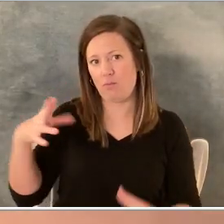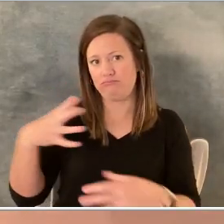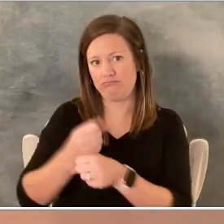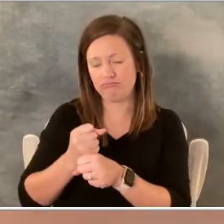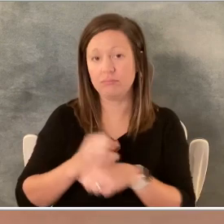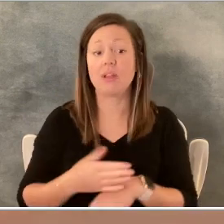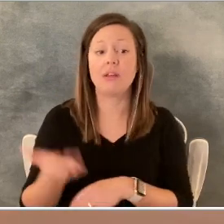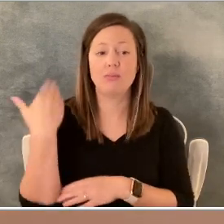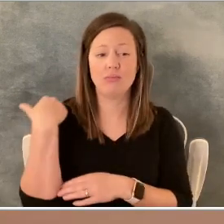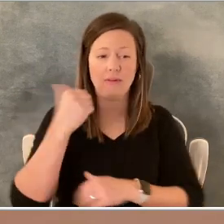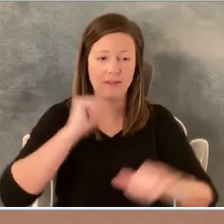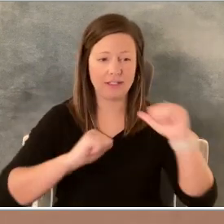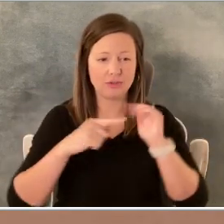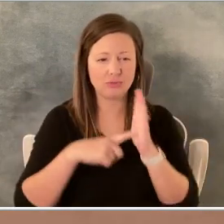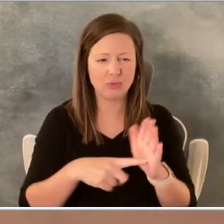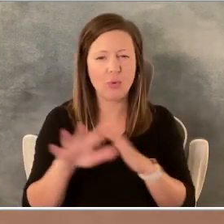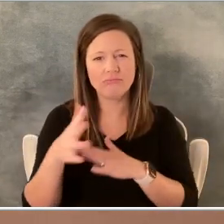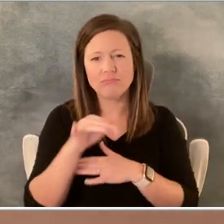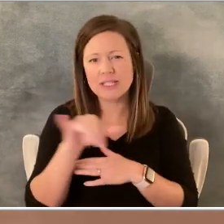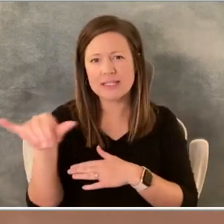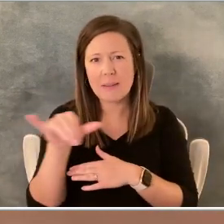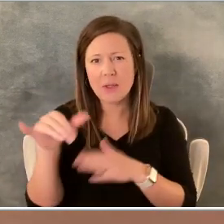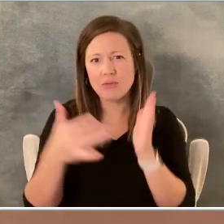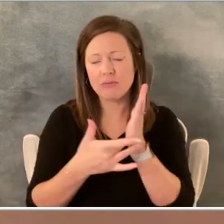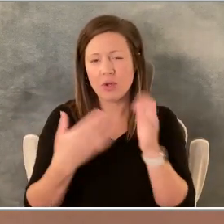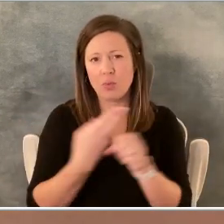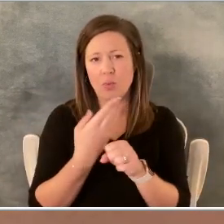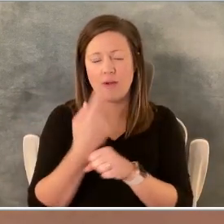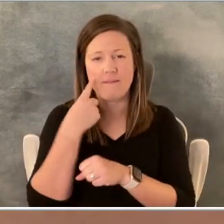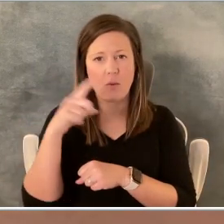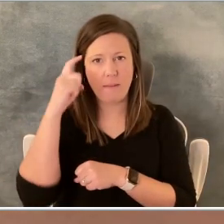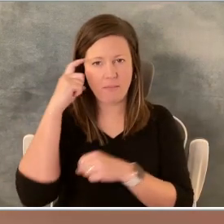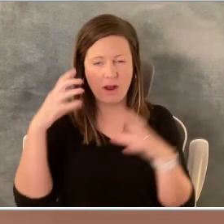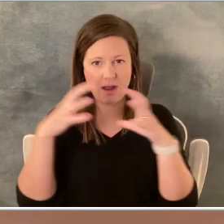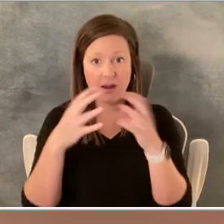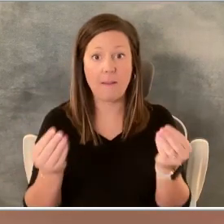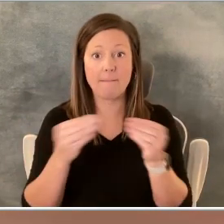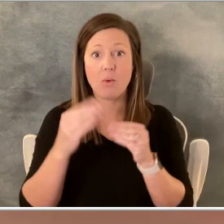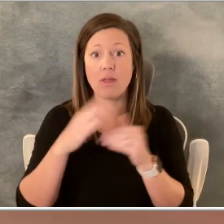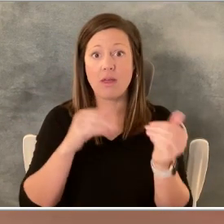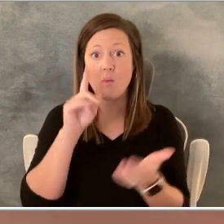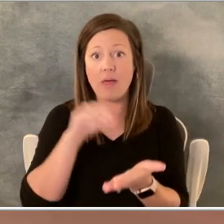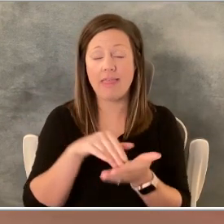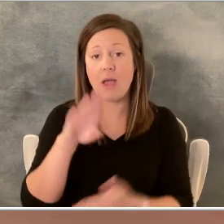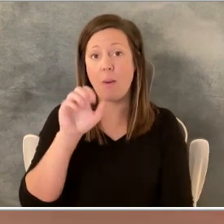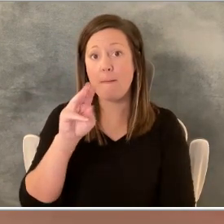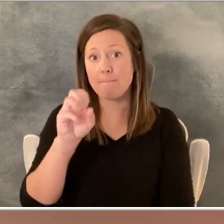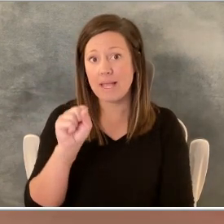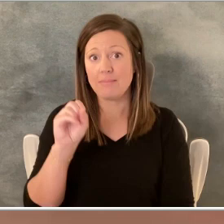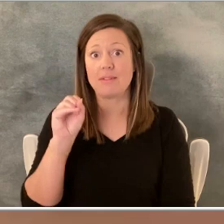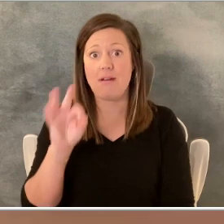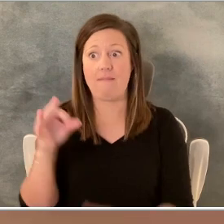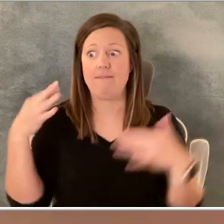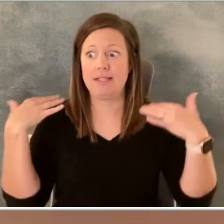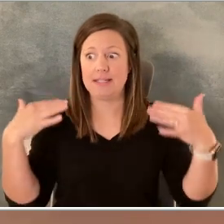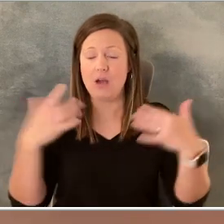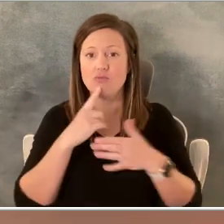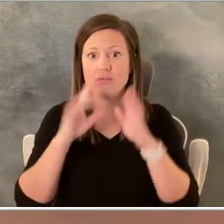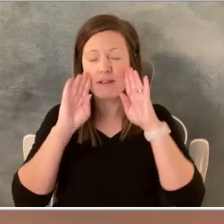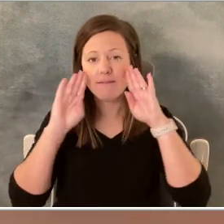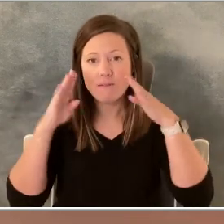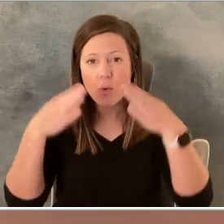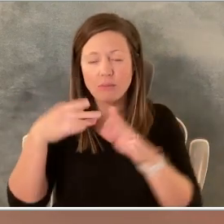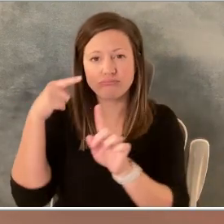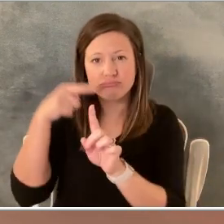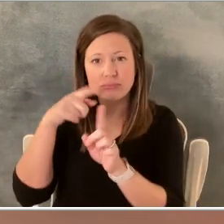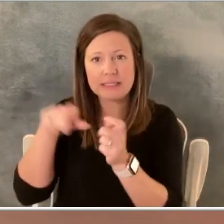similar technology is used on the brain, where more than 1,000 beams of sound waves are focused on a very specific spot,